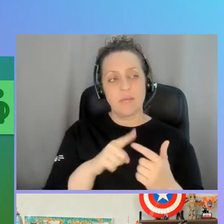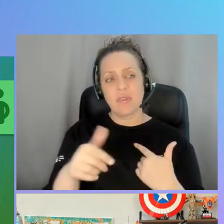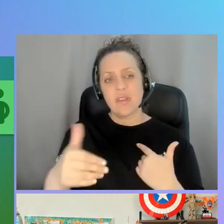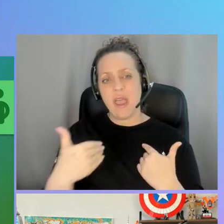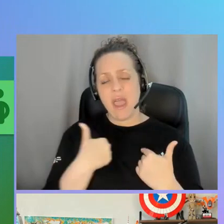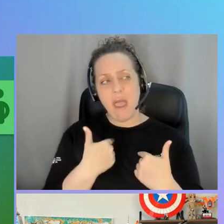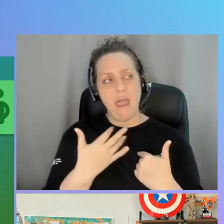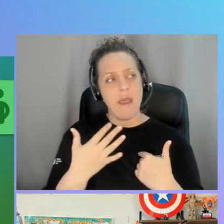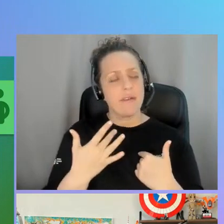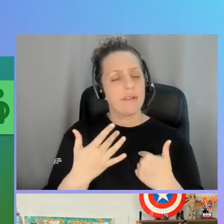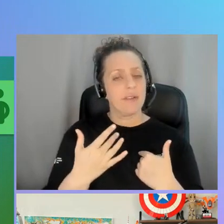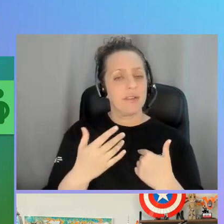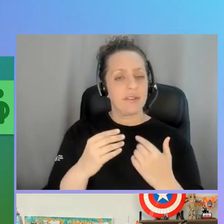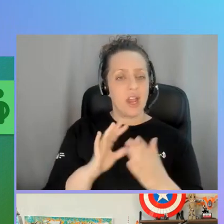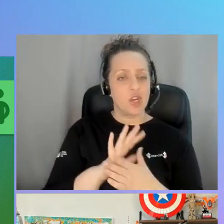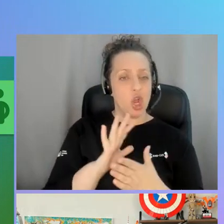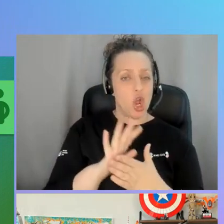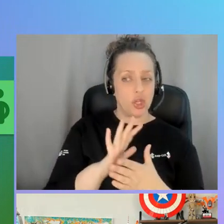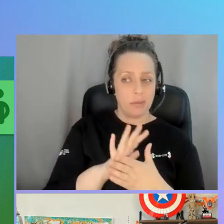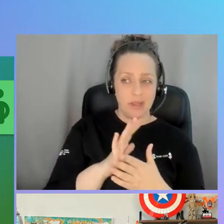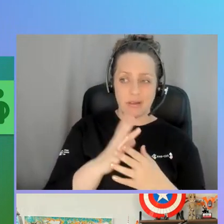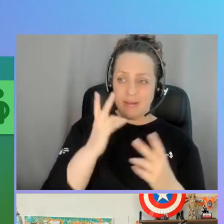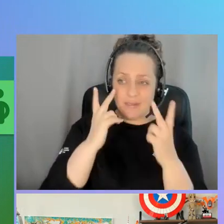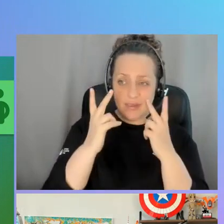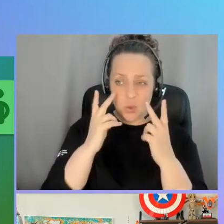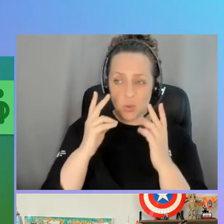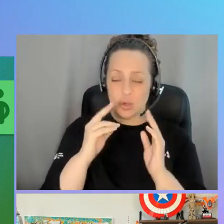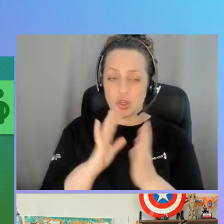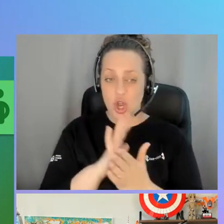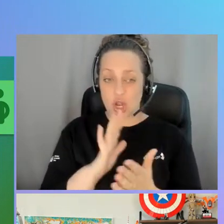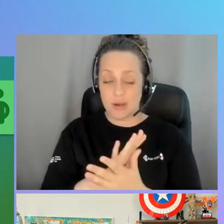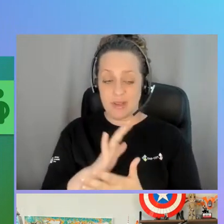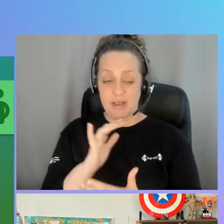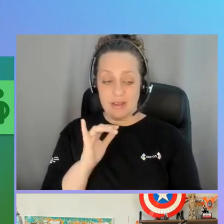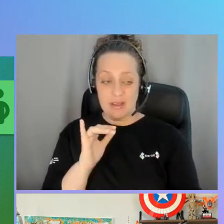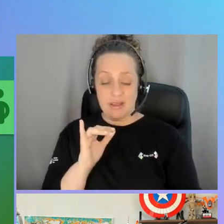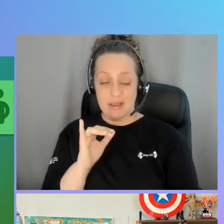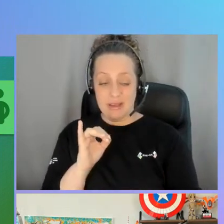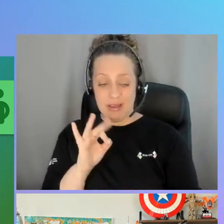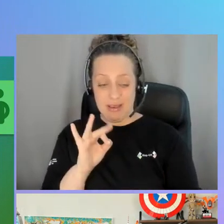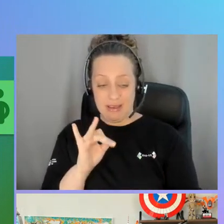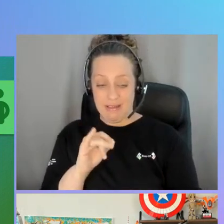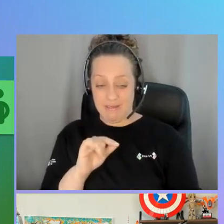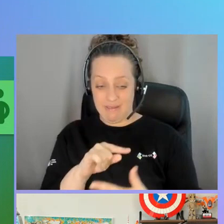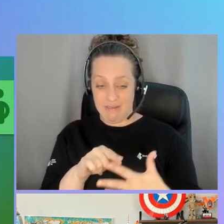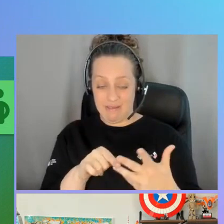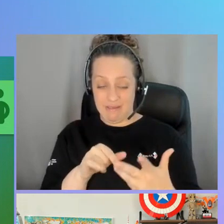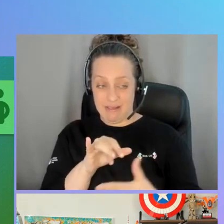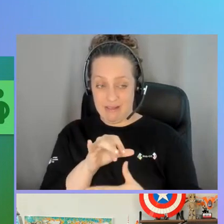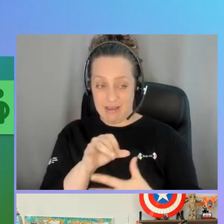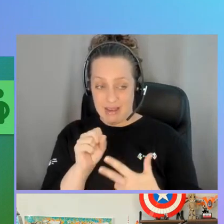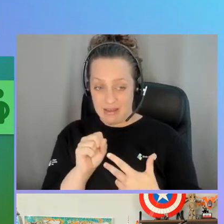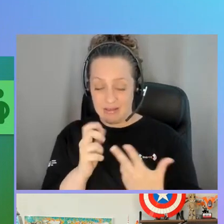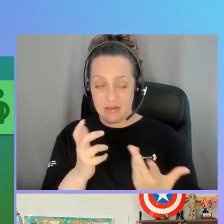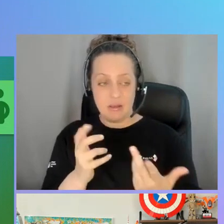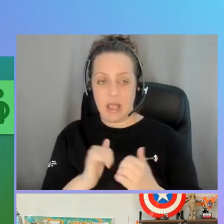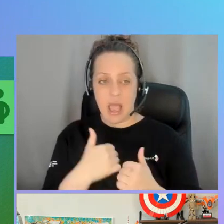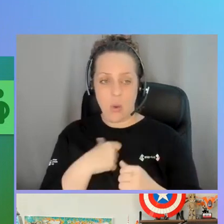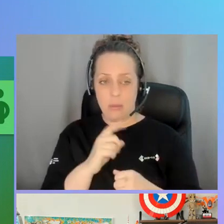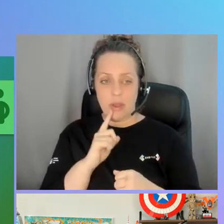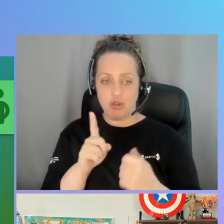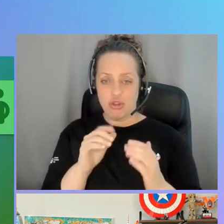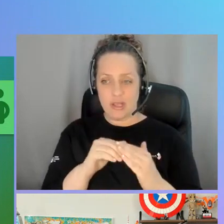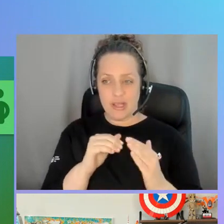have a document component, a digital document? And if the answer to either of those things is yes, how do we make sure